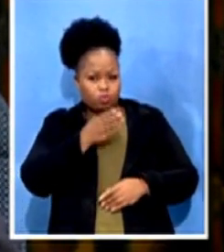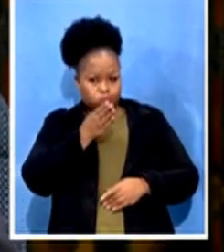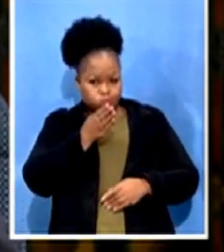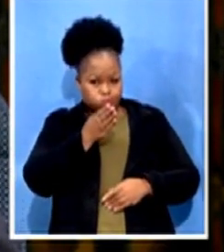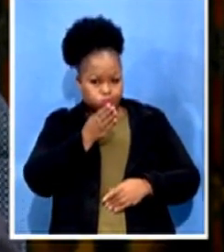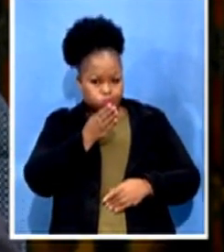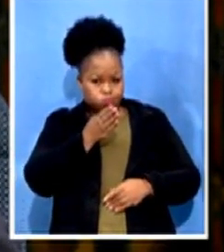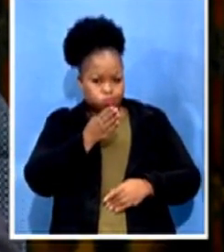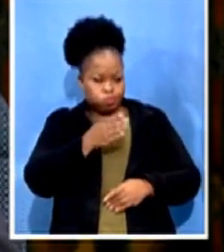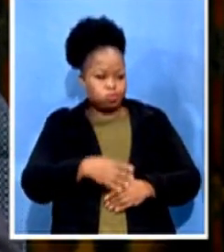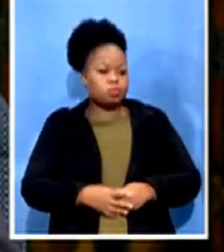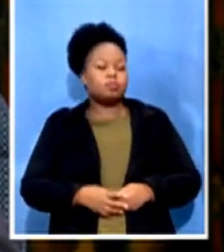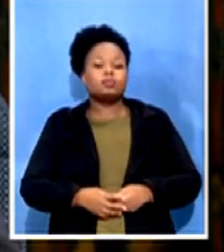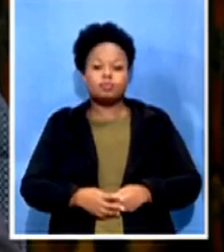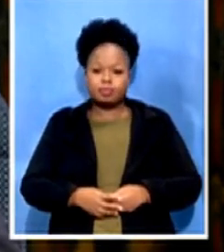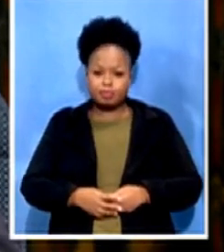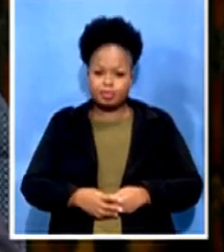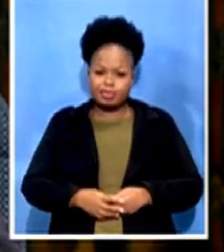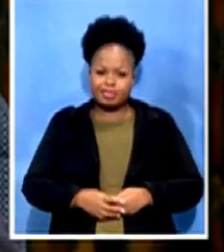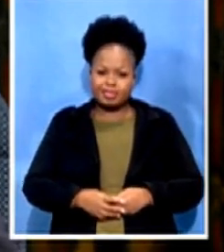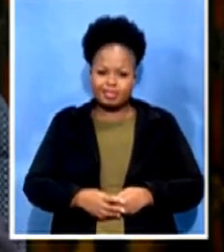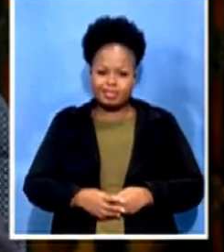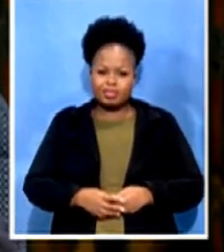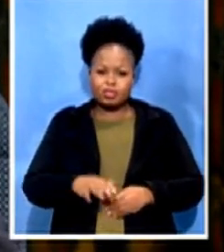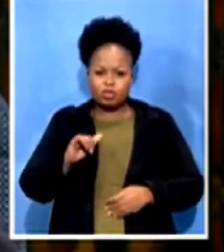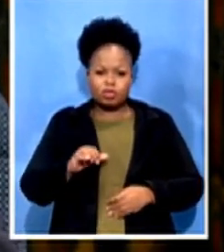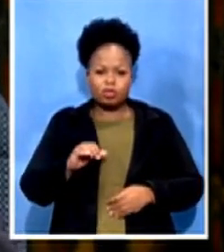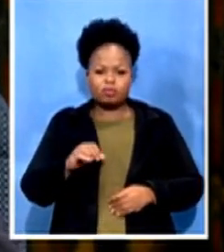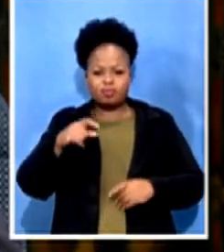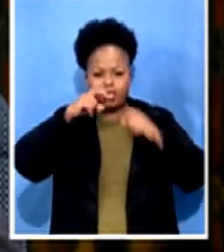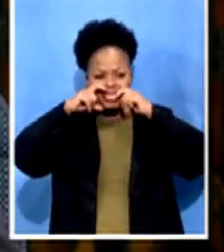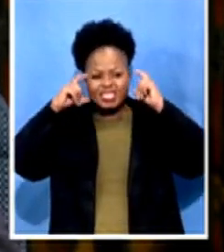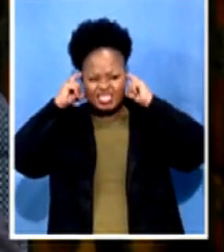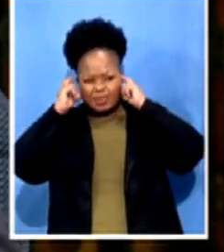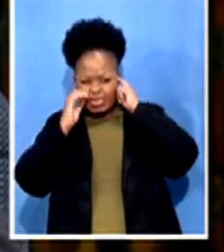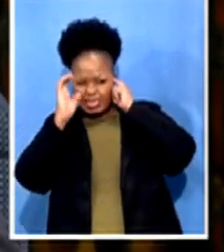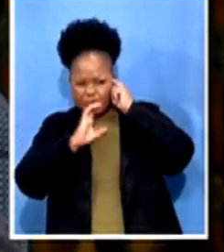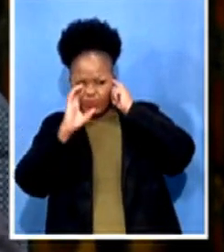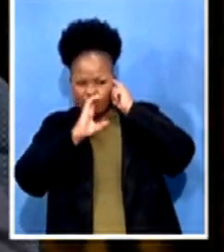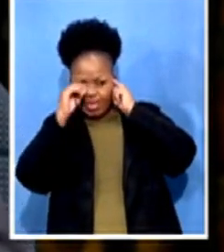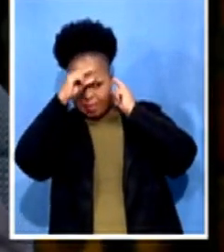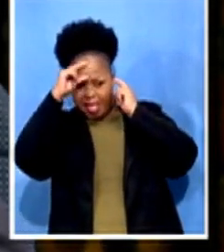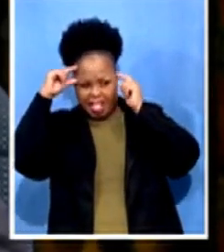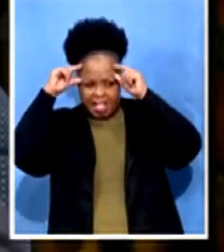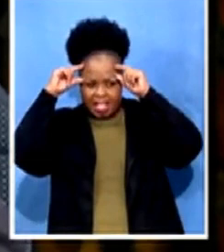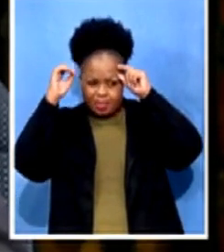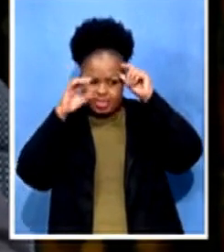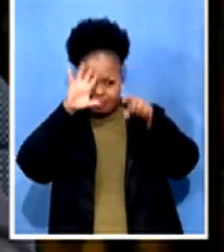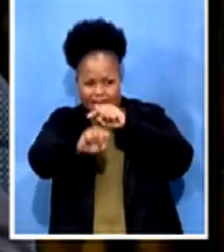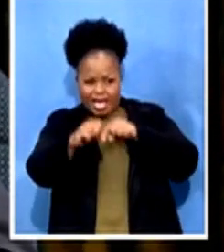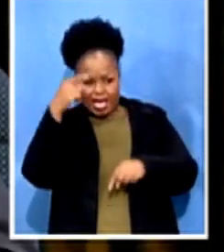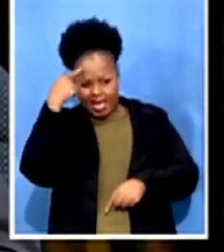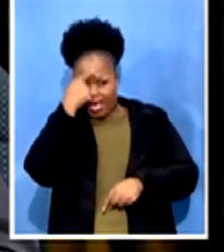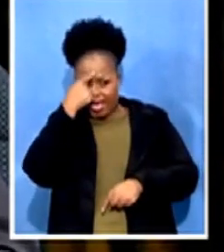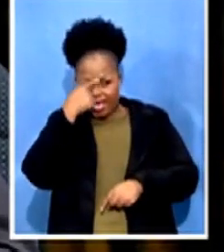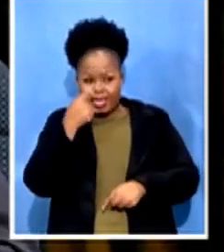This use of mask, you have to study the forehead and the eyes. It's